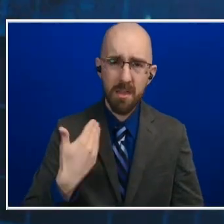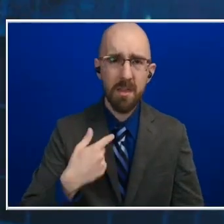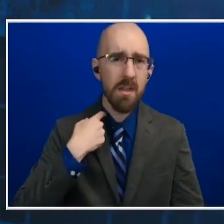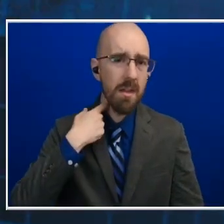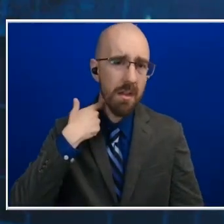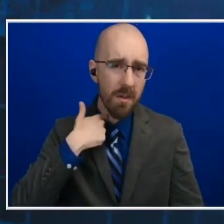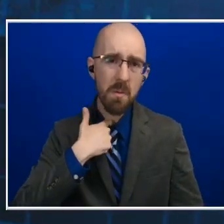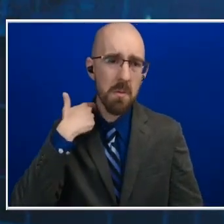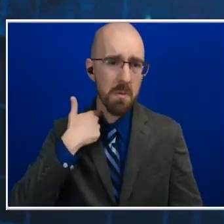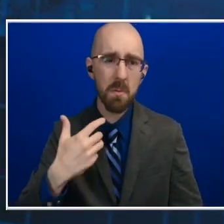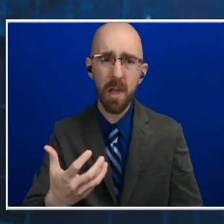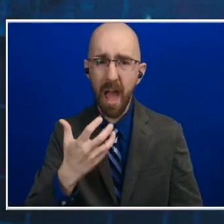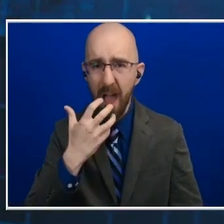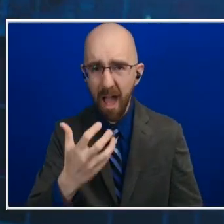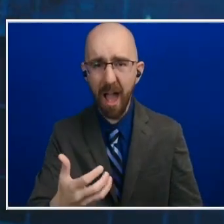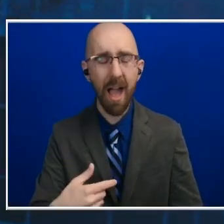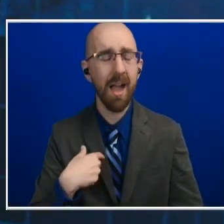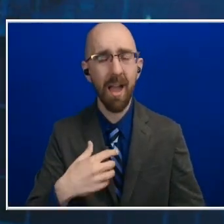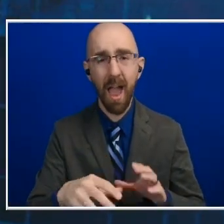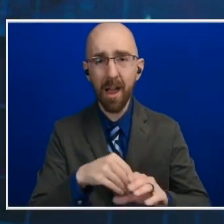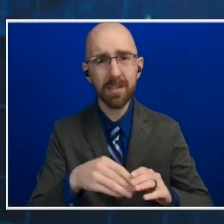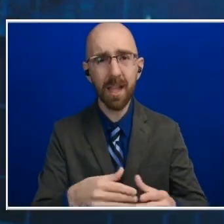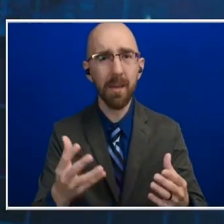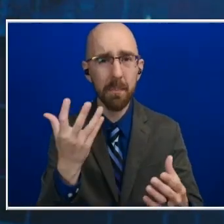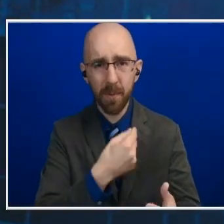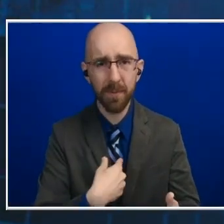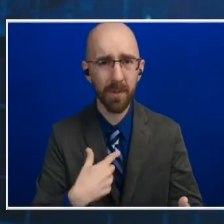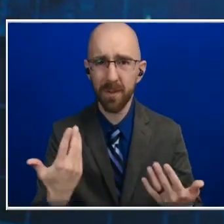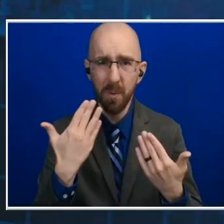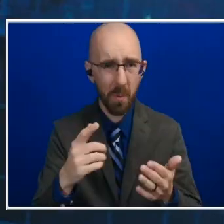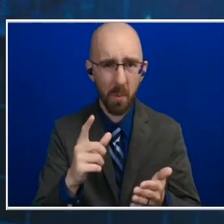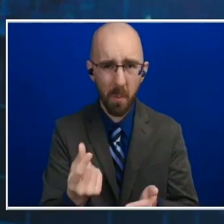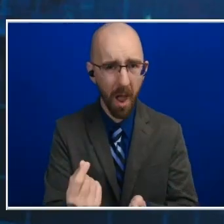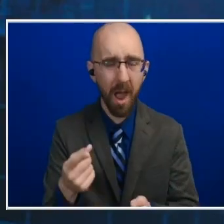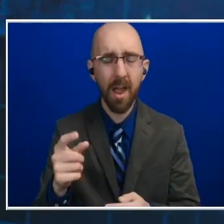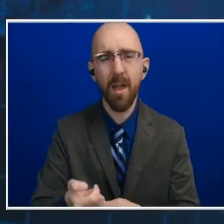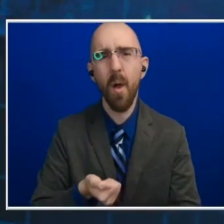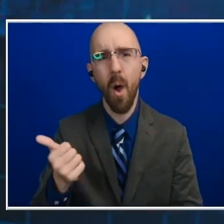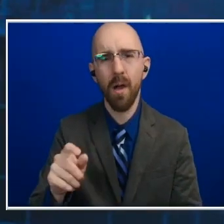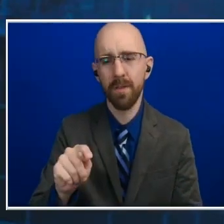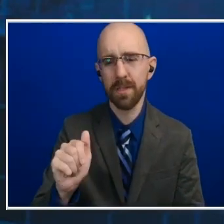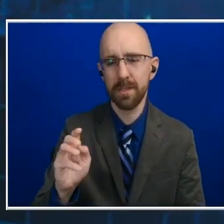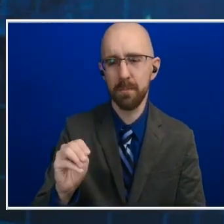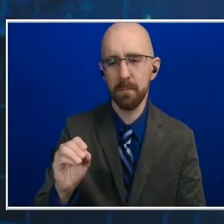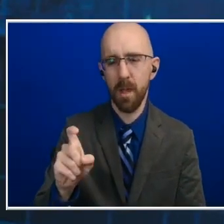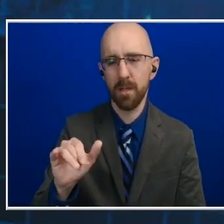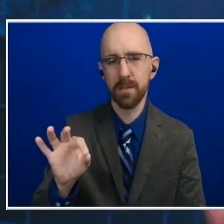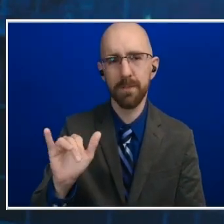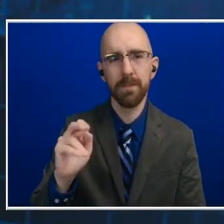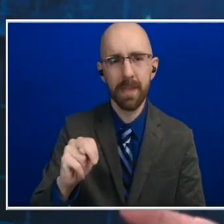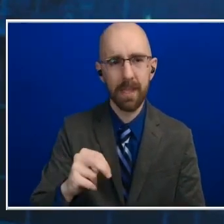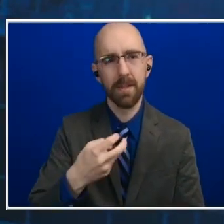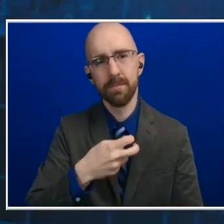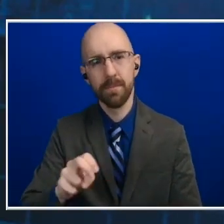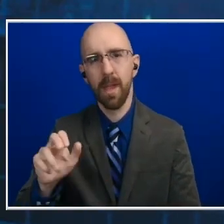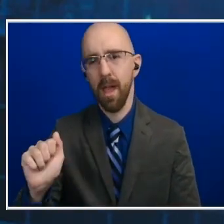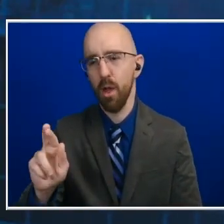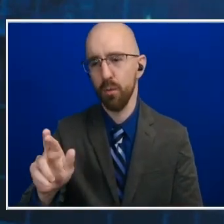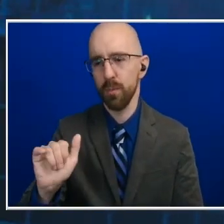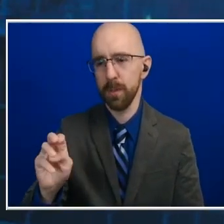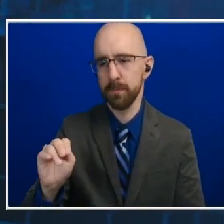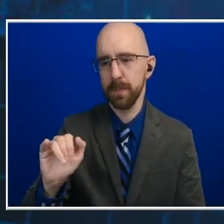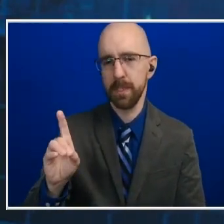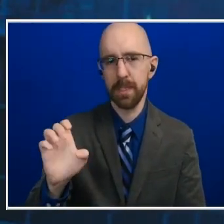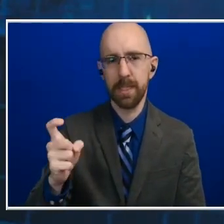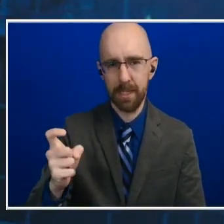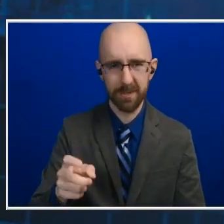like, I don't know what this is. So I changed it. They took me off tamoxifen and put me on a Arimidex, anastrozole Arimidex. Either one of those names.